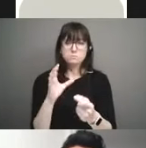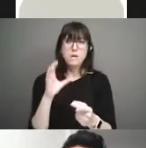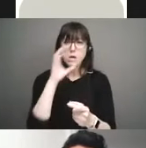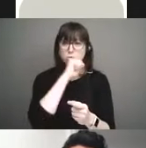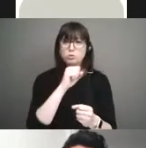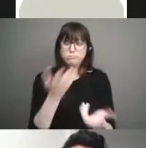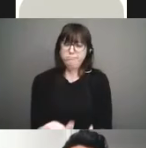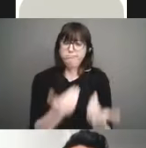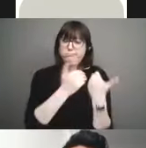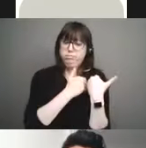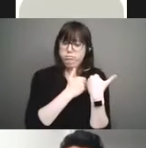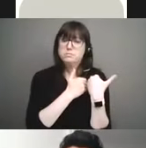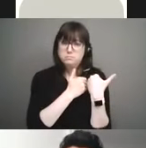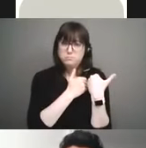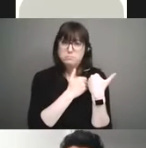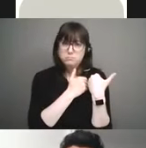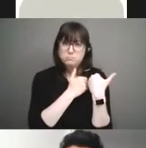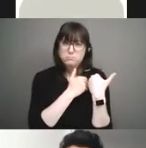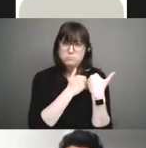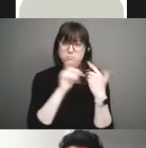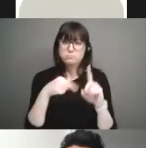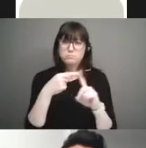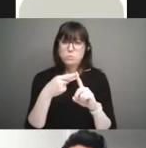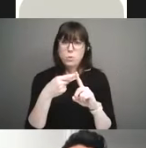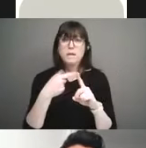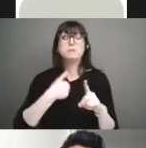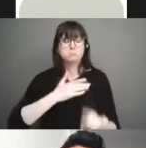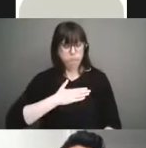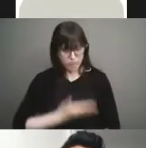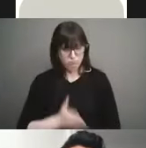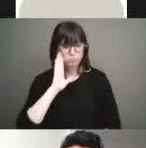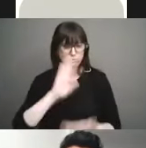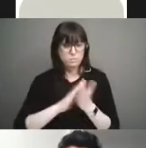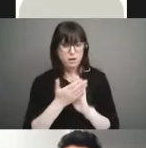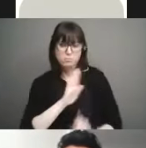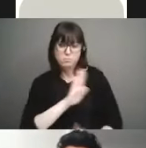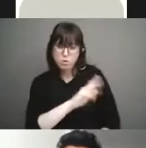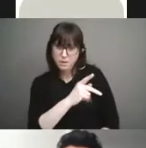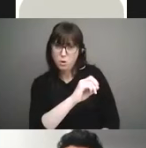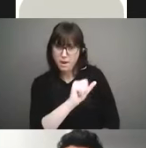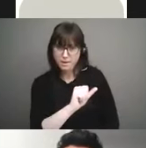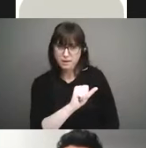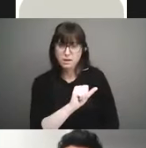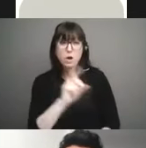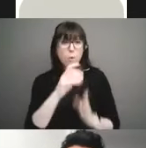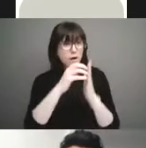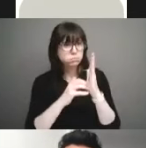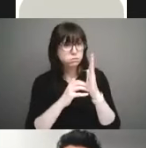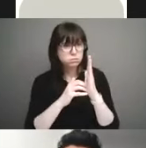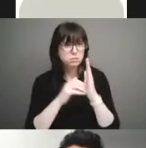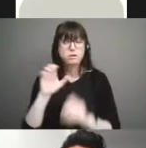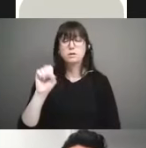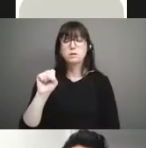obligation when they're appointed as your attorney, and that obligation is set out in the Substitute Decisions Act, or